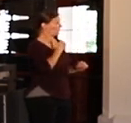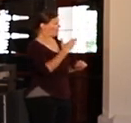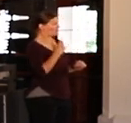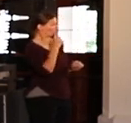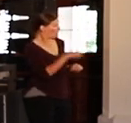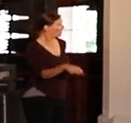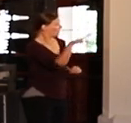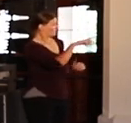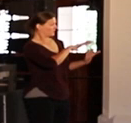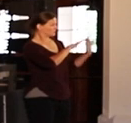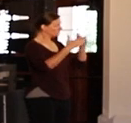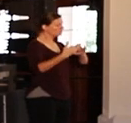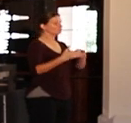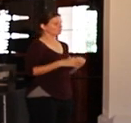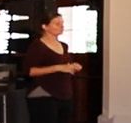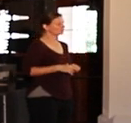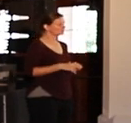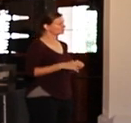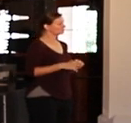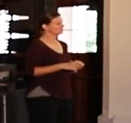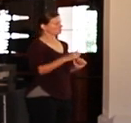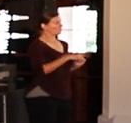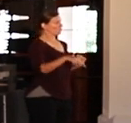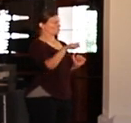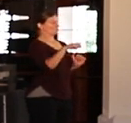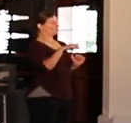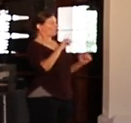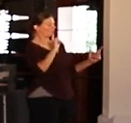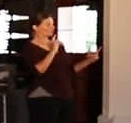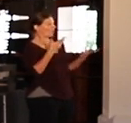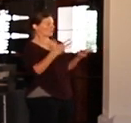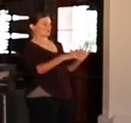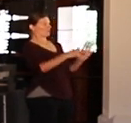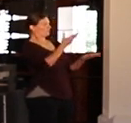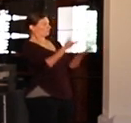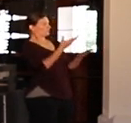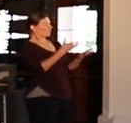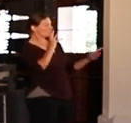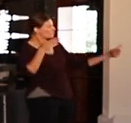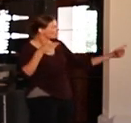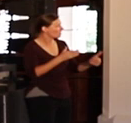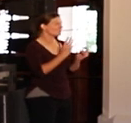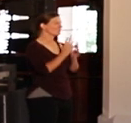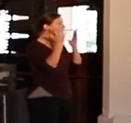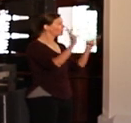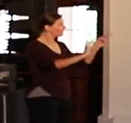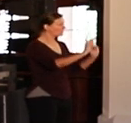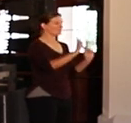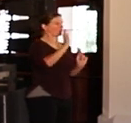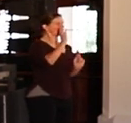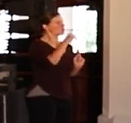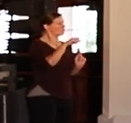this community for the unbelievable welcome that they have shown to me. And I know that they want to show